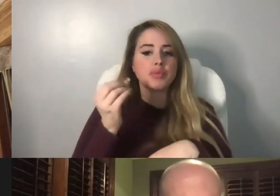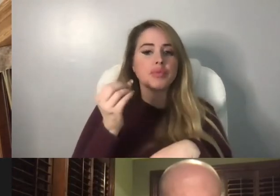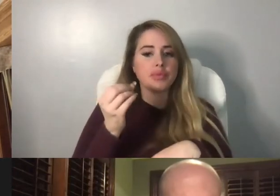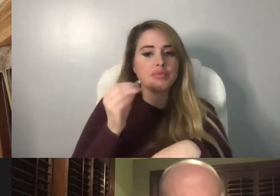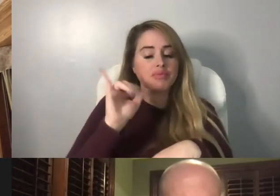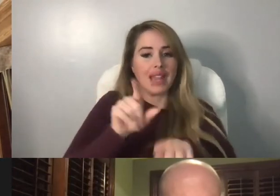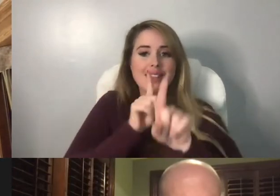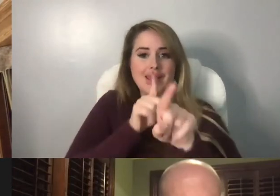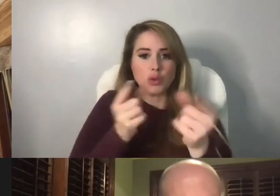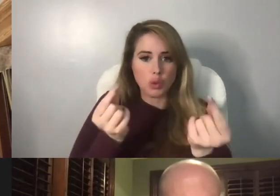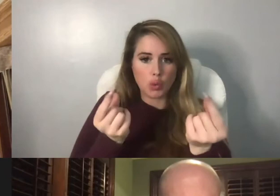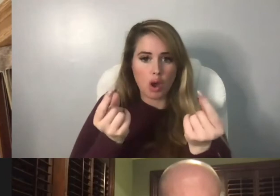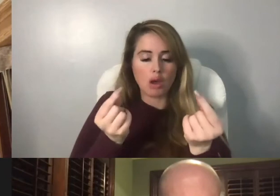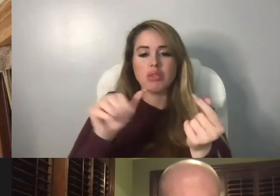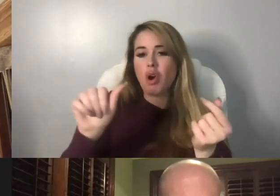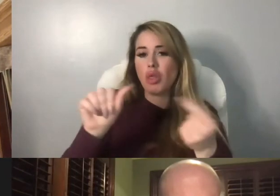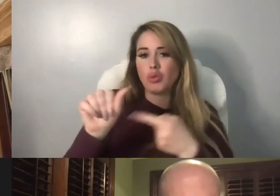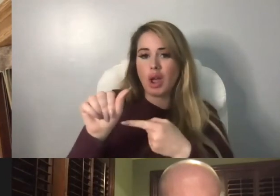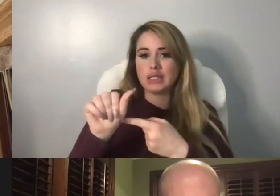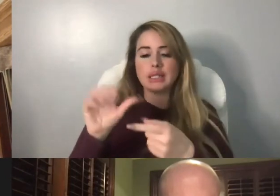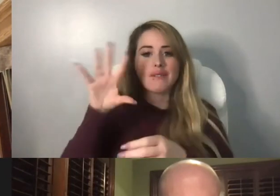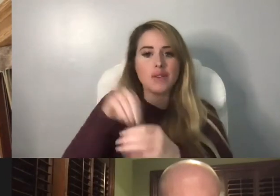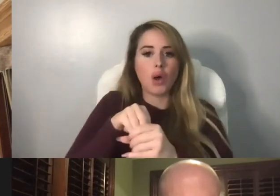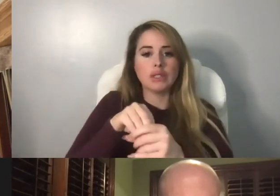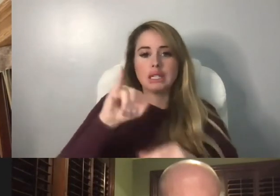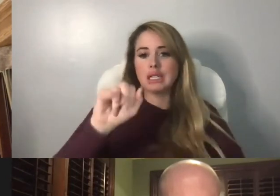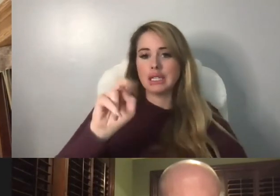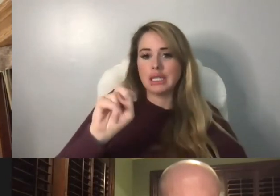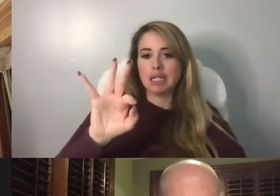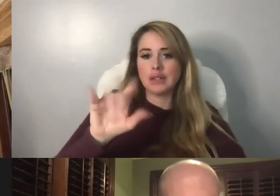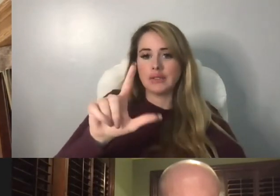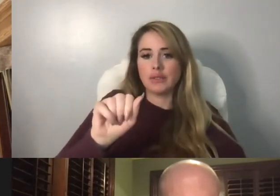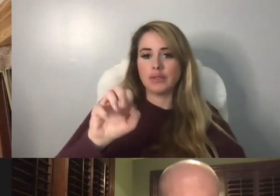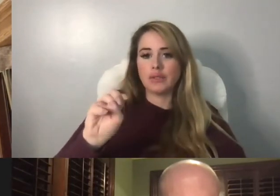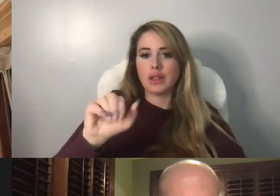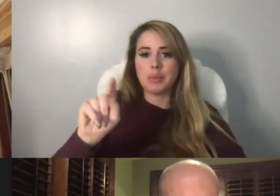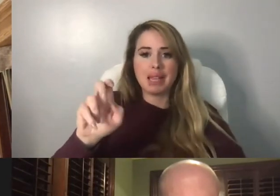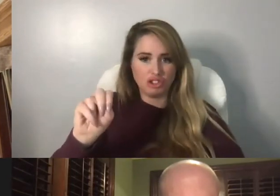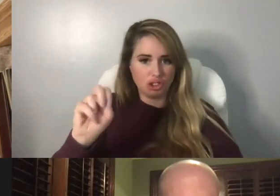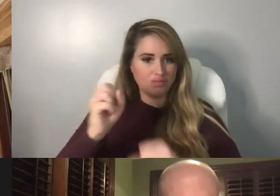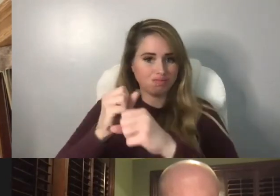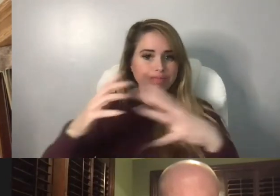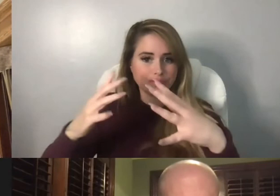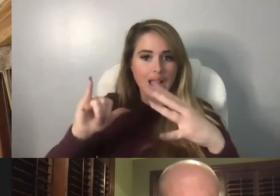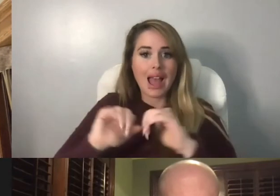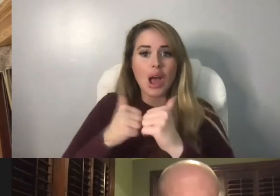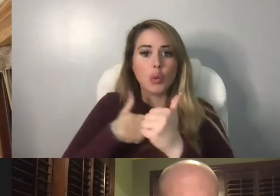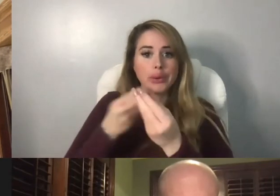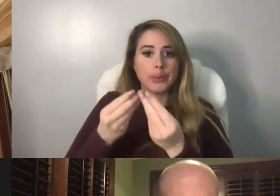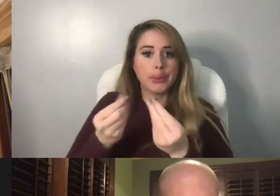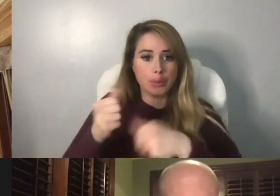the answer is, arthritis involves inflammation. So one of the ways we treat inflammation, I'm